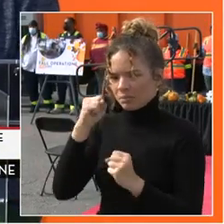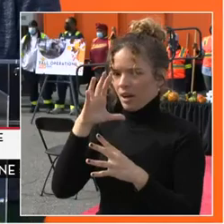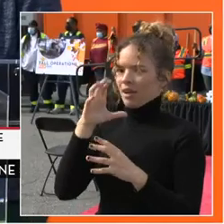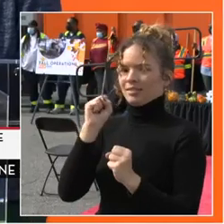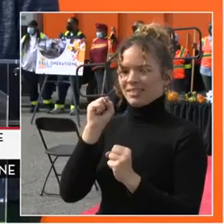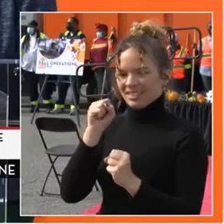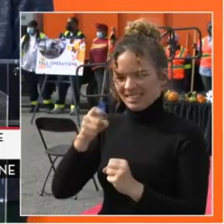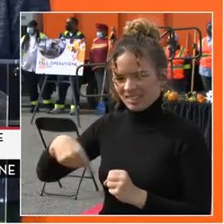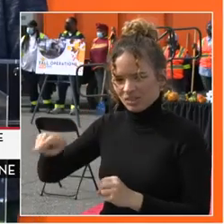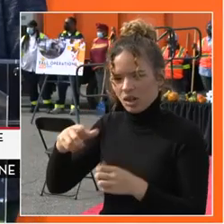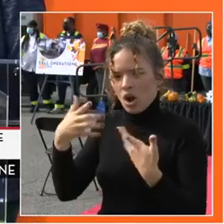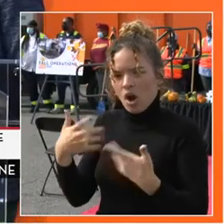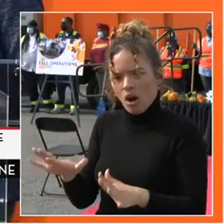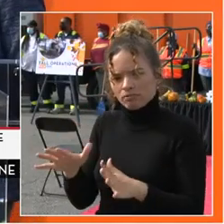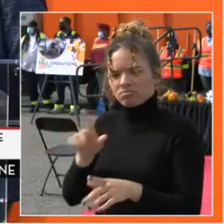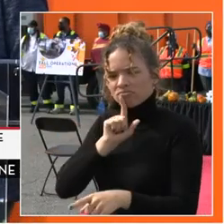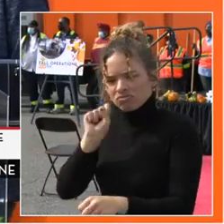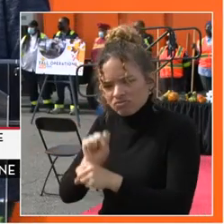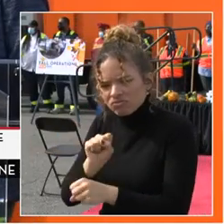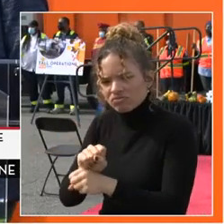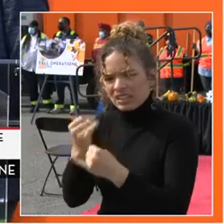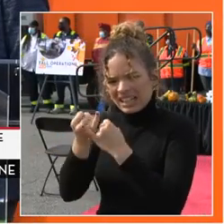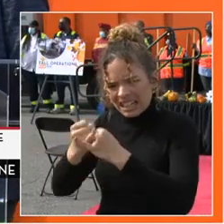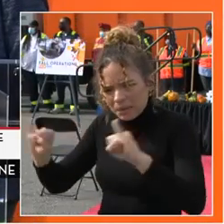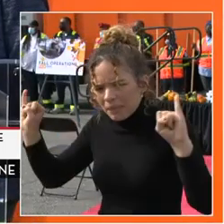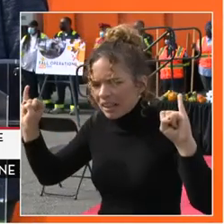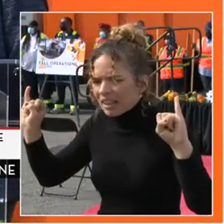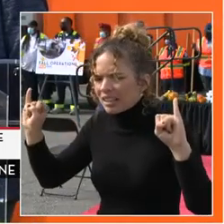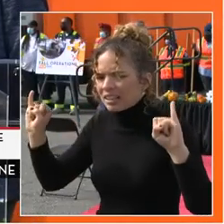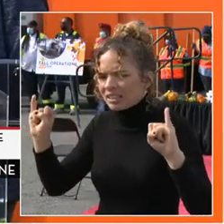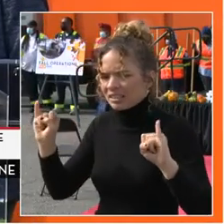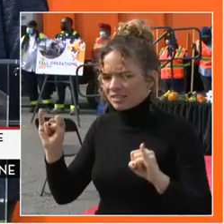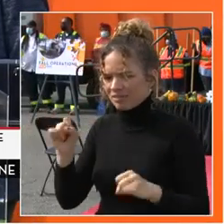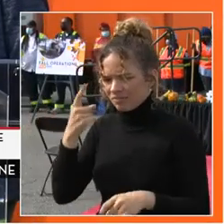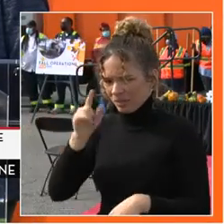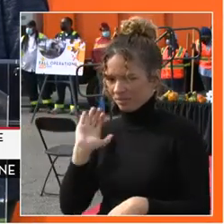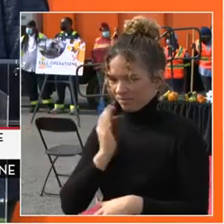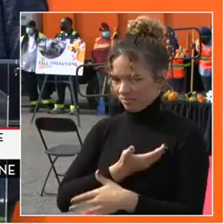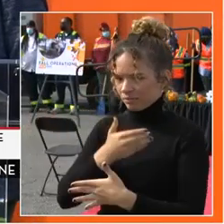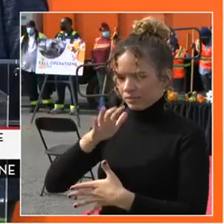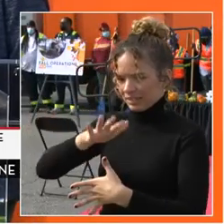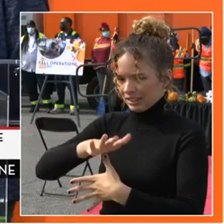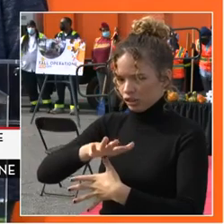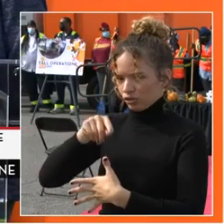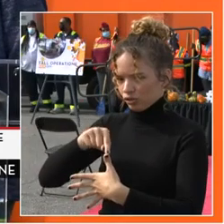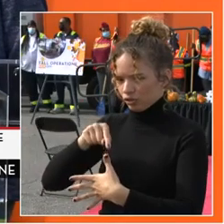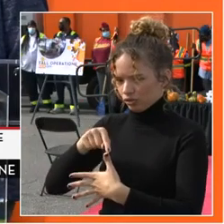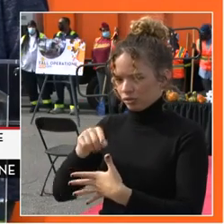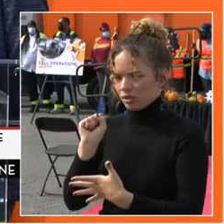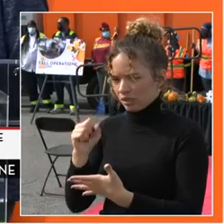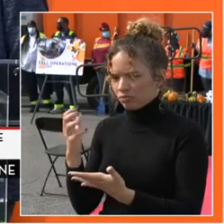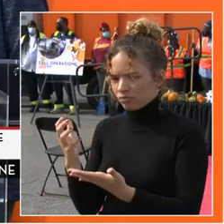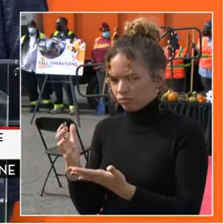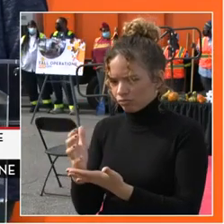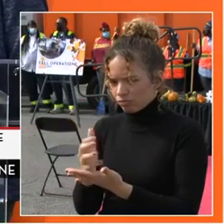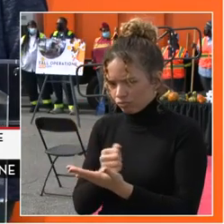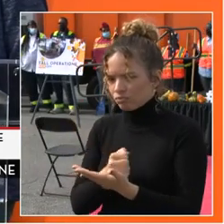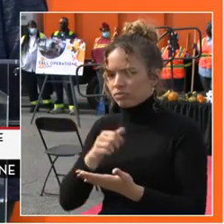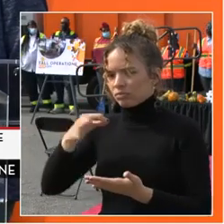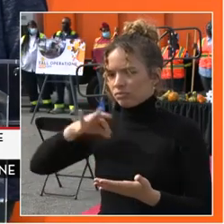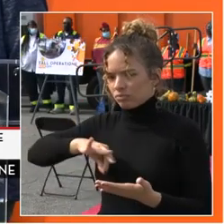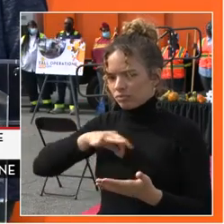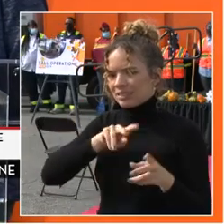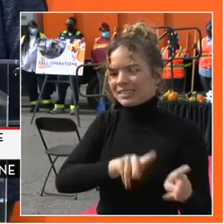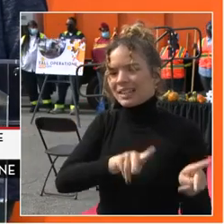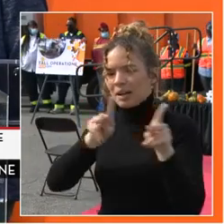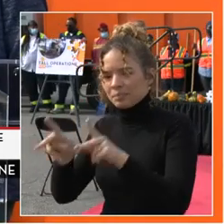your school credits, but you may also have an opportunity to get a job that we're going to support through our Department